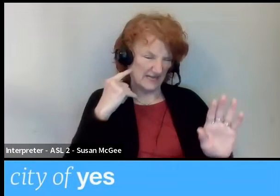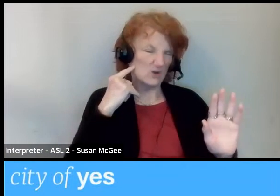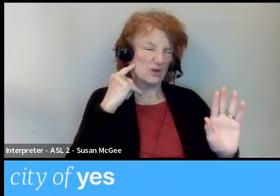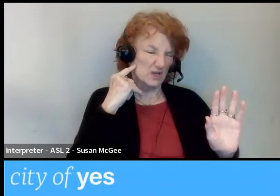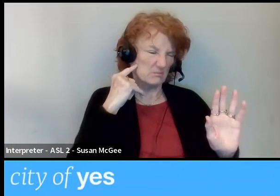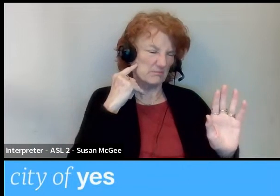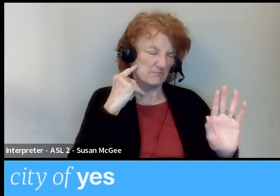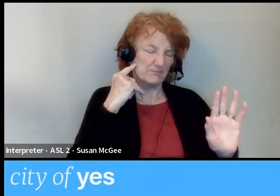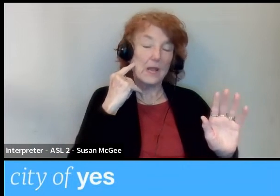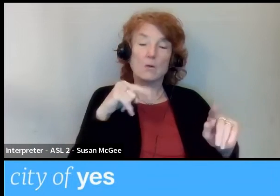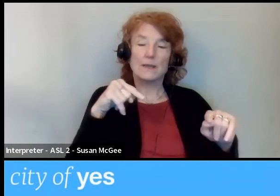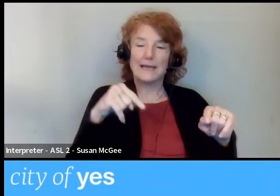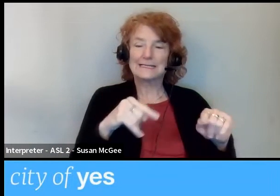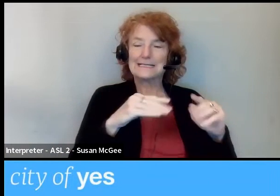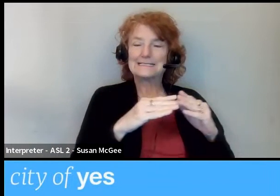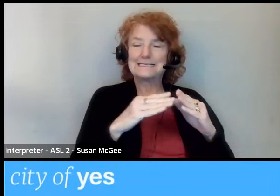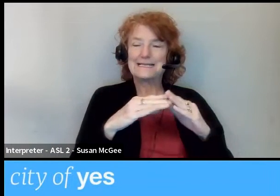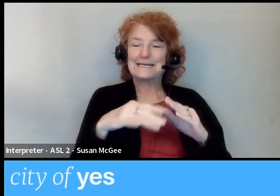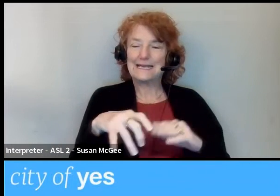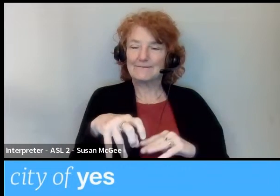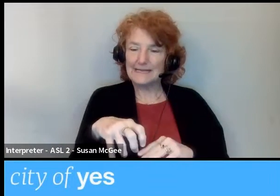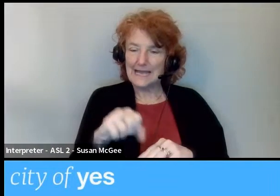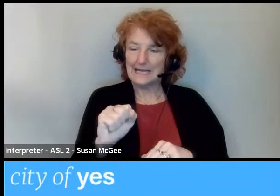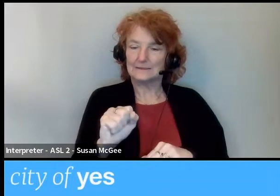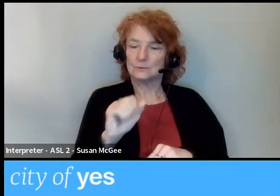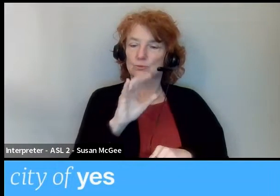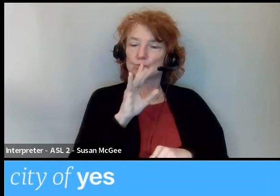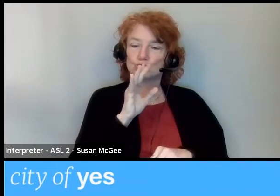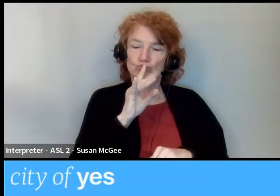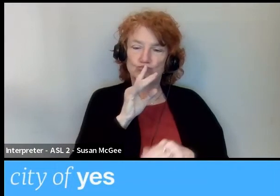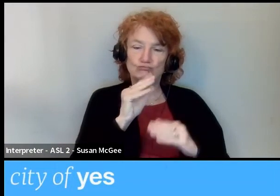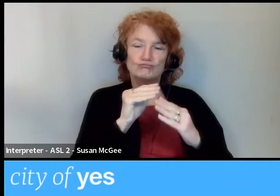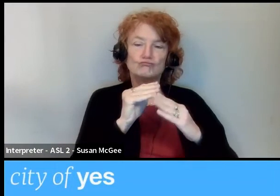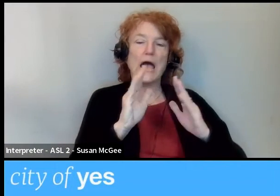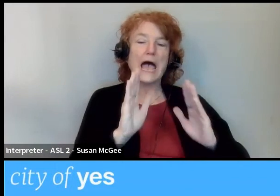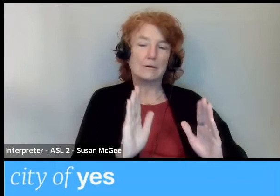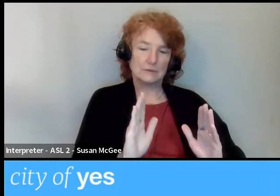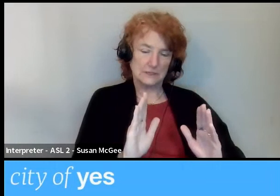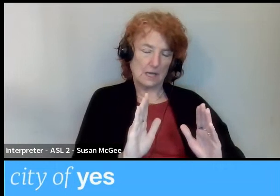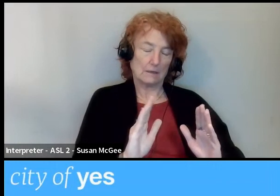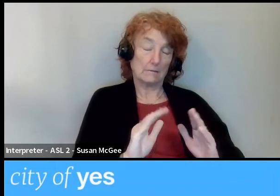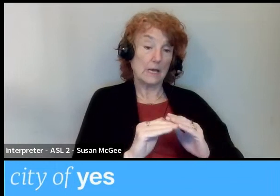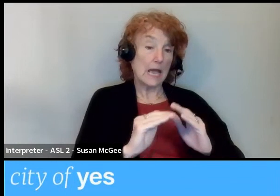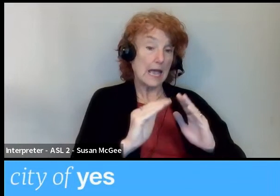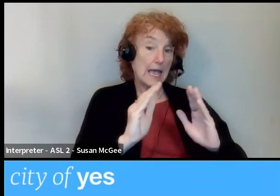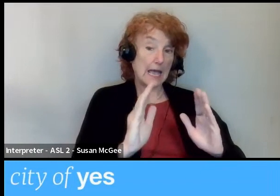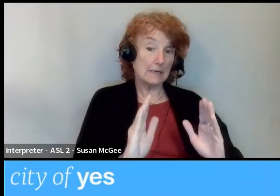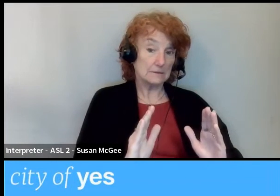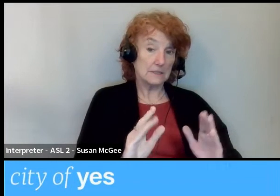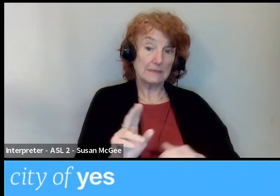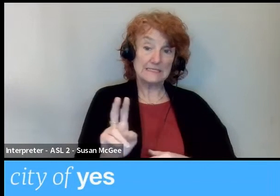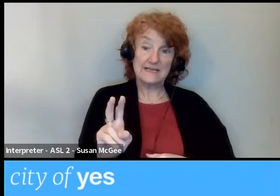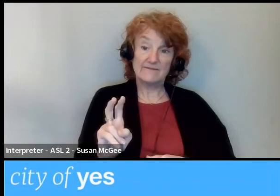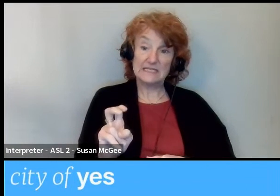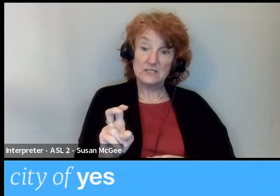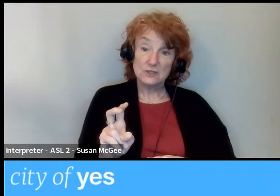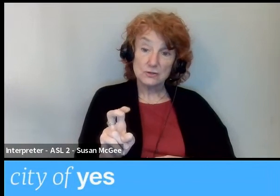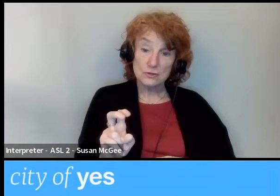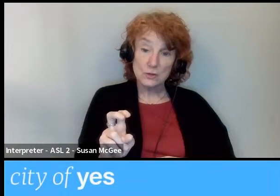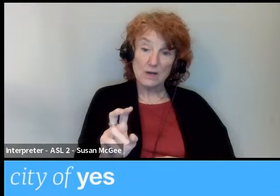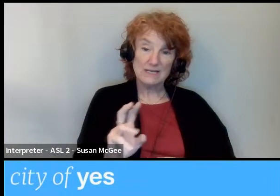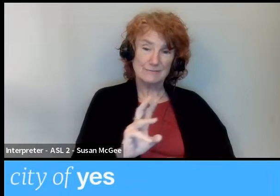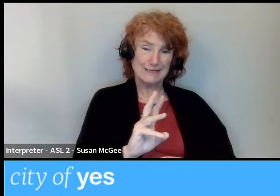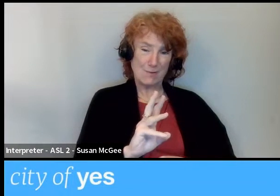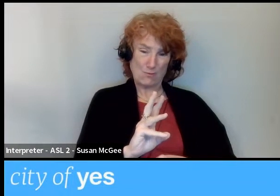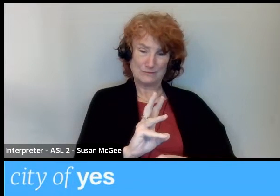of yes, and we're talking about housing. To me, housing means if it's 200 units or 6